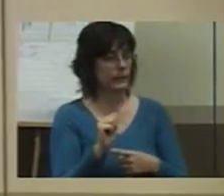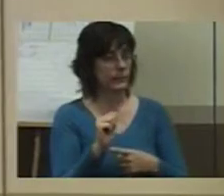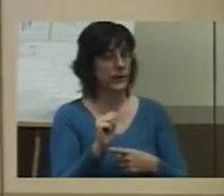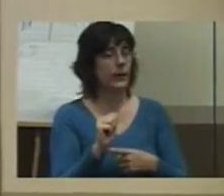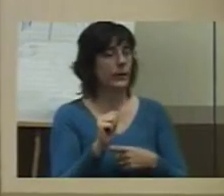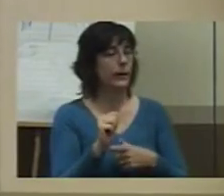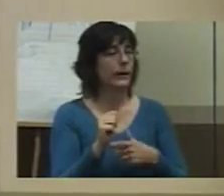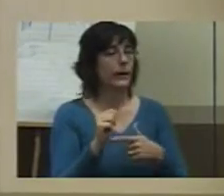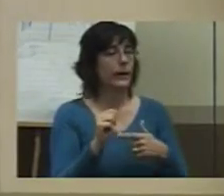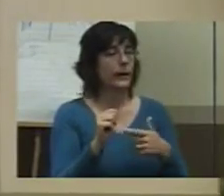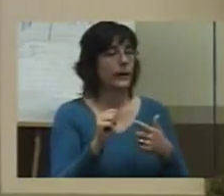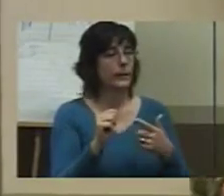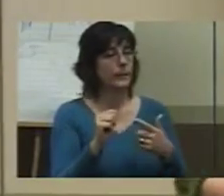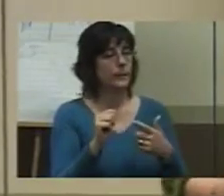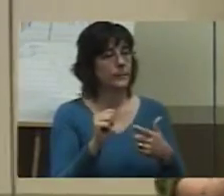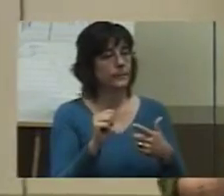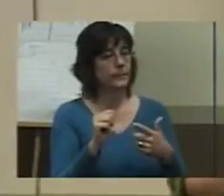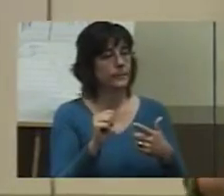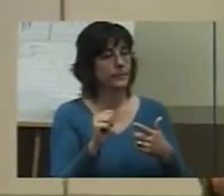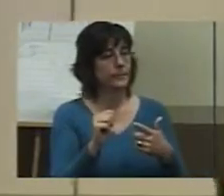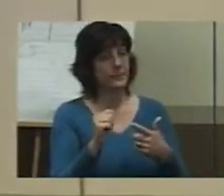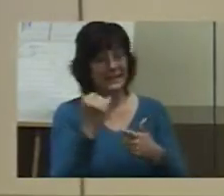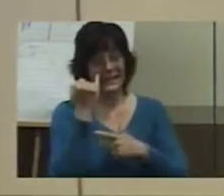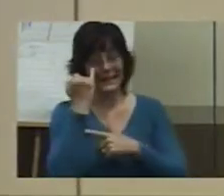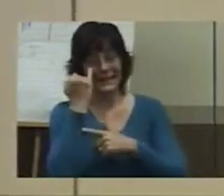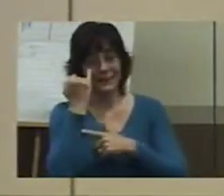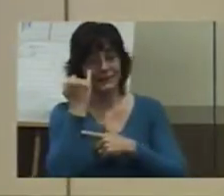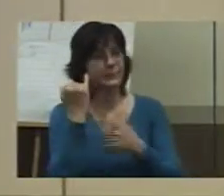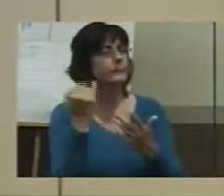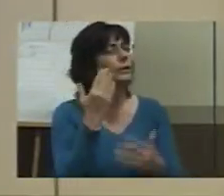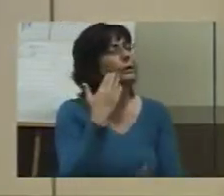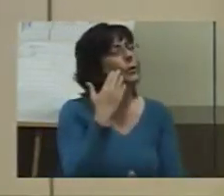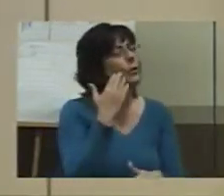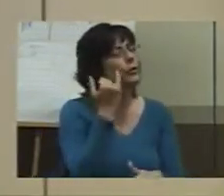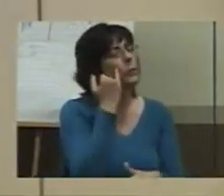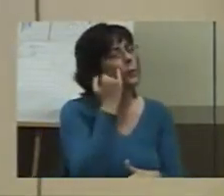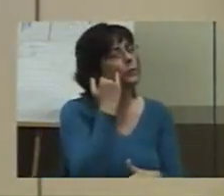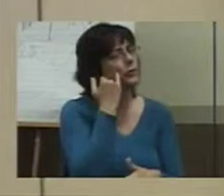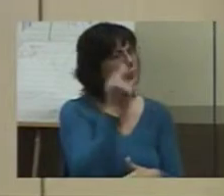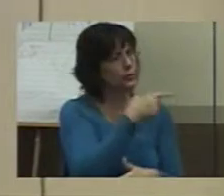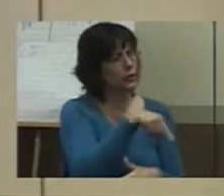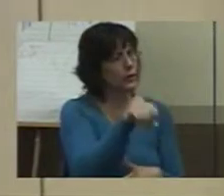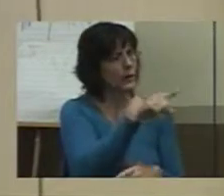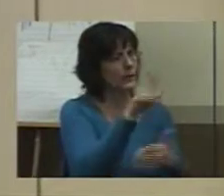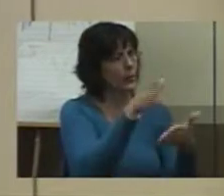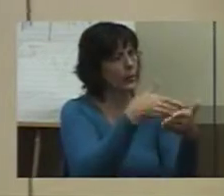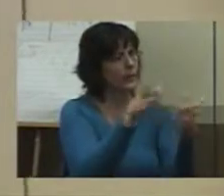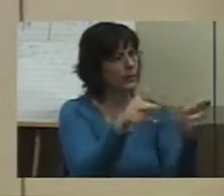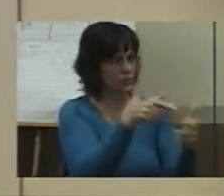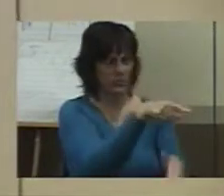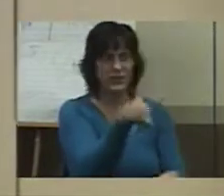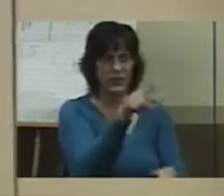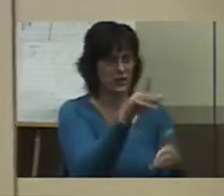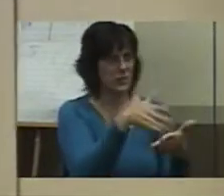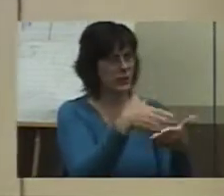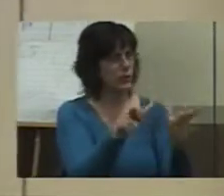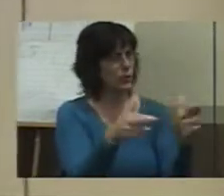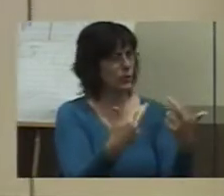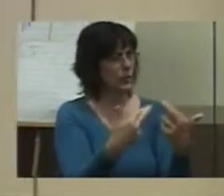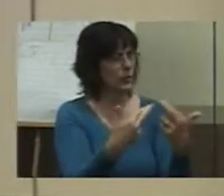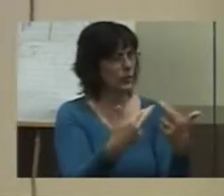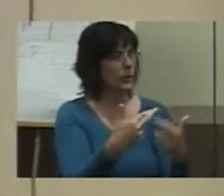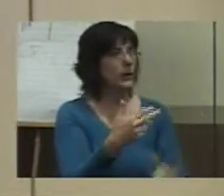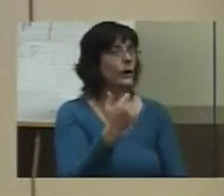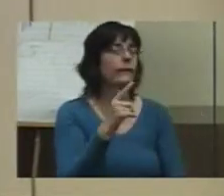whole process is if you've ever painted a room. Anybody here ever done any painting in a room? There's